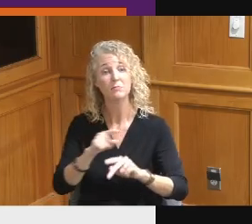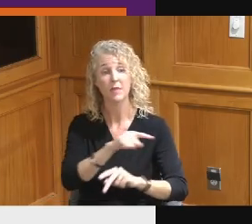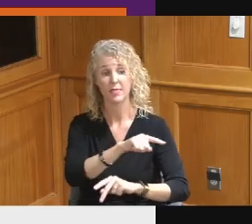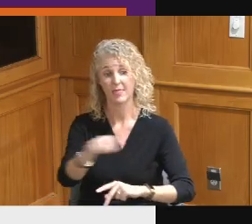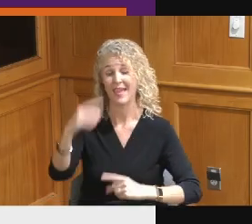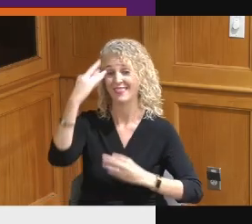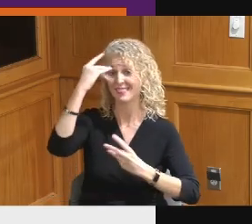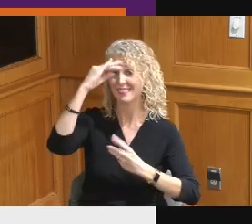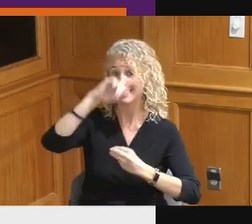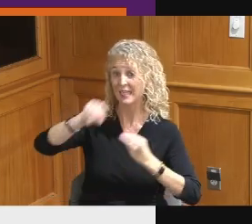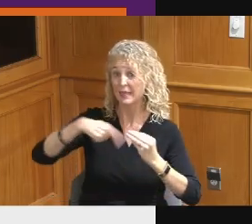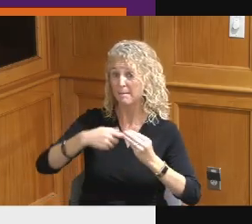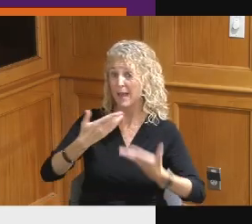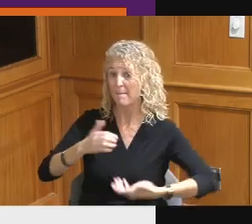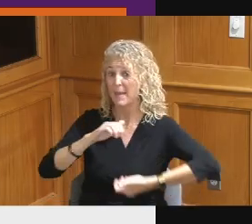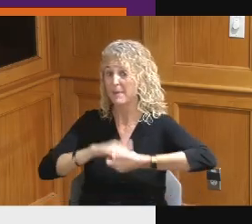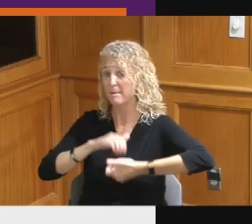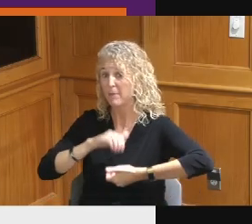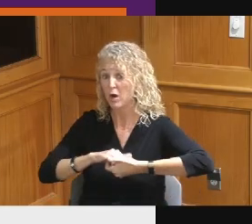considering projects